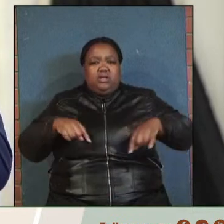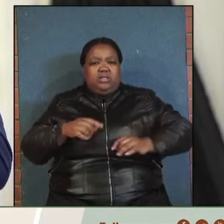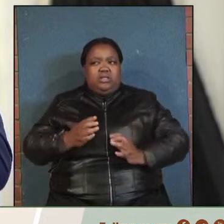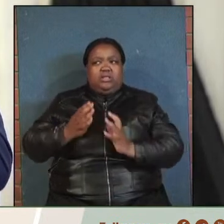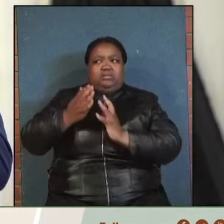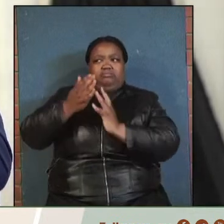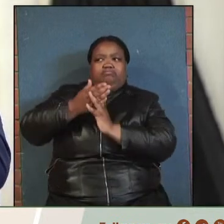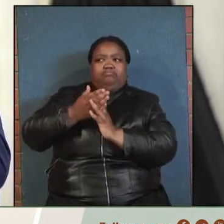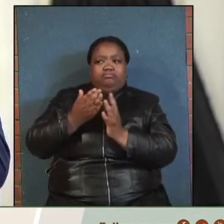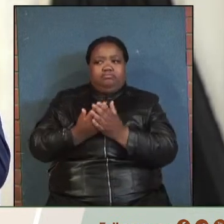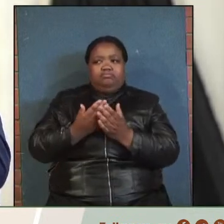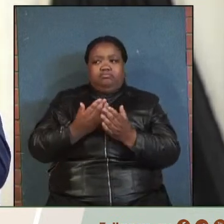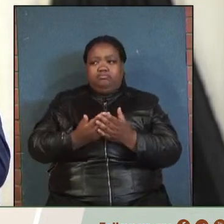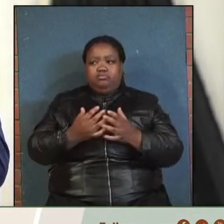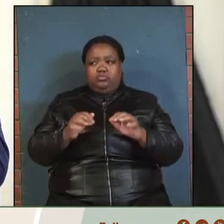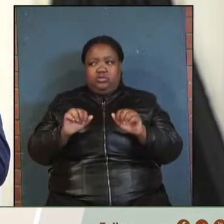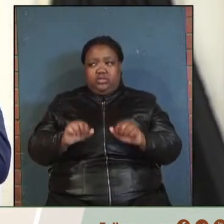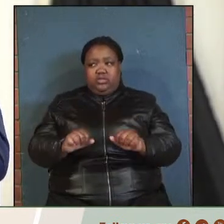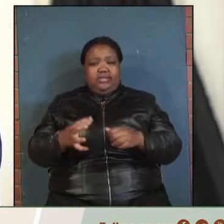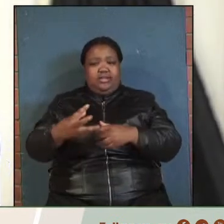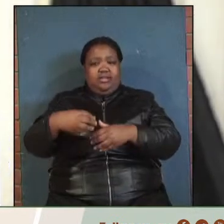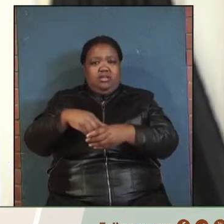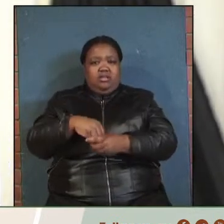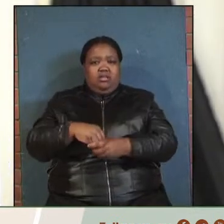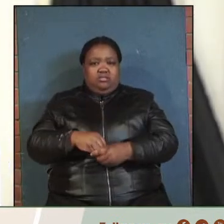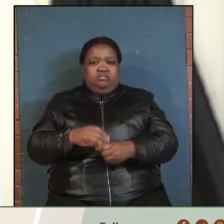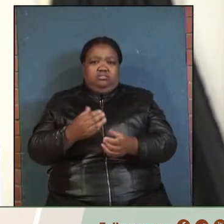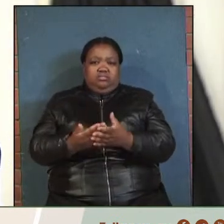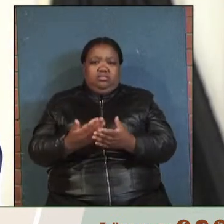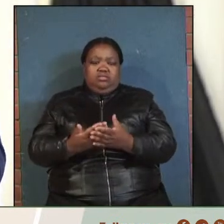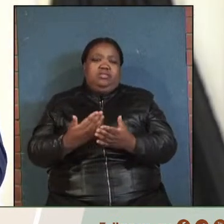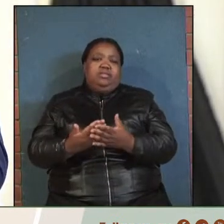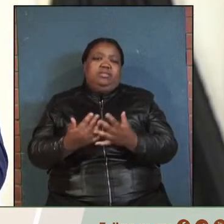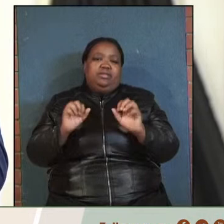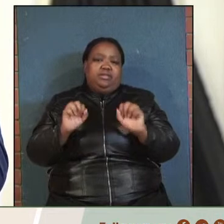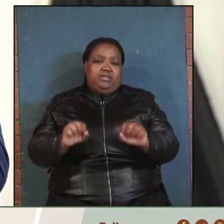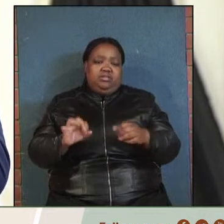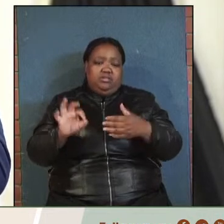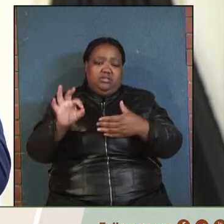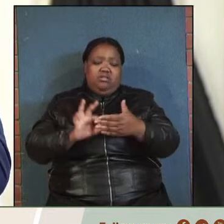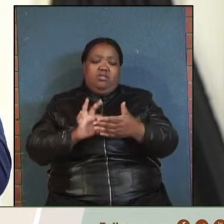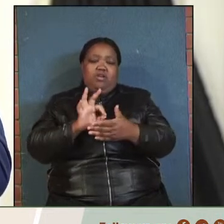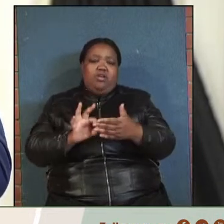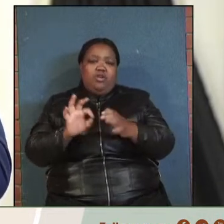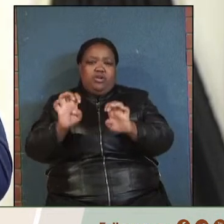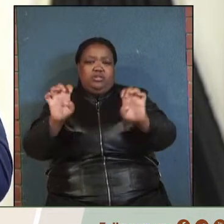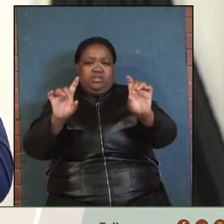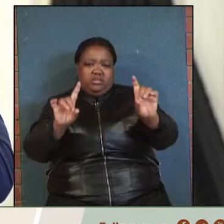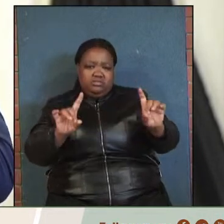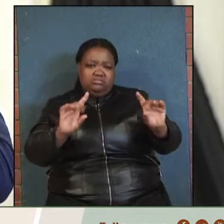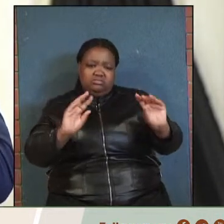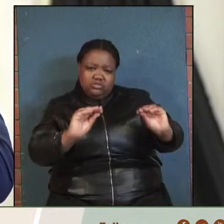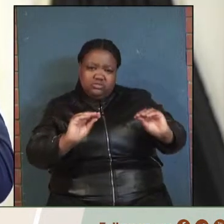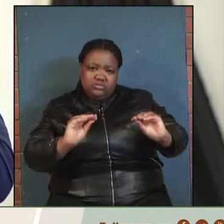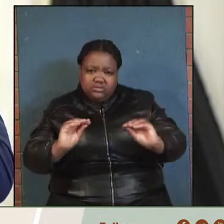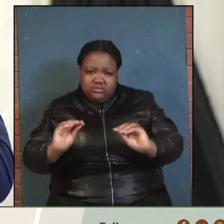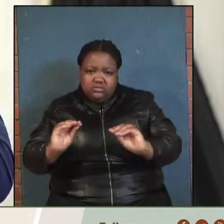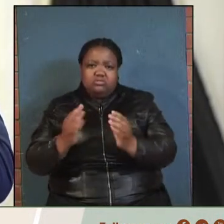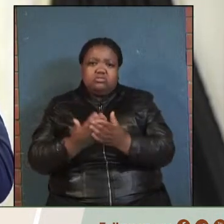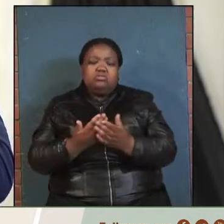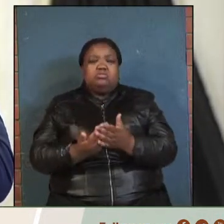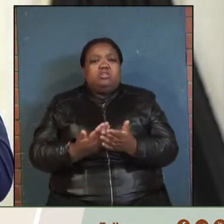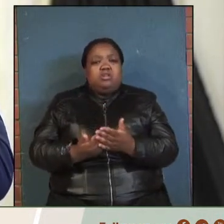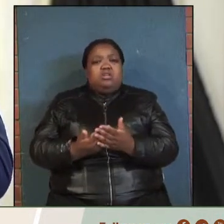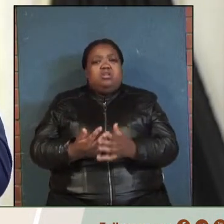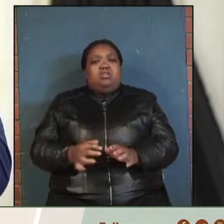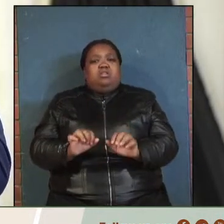that we can inculcate messages relating to voter education, messages relating and